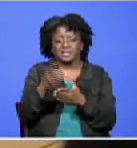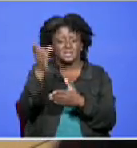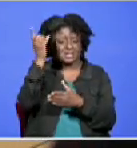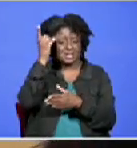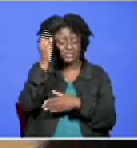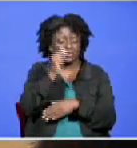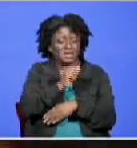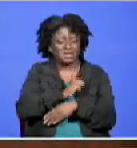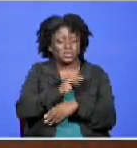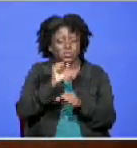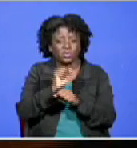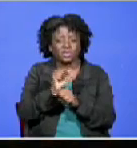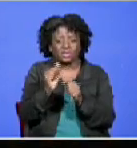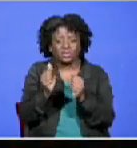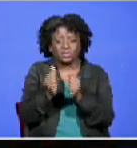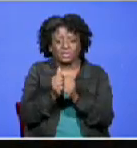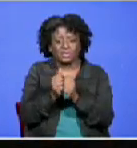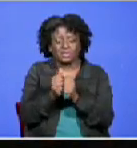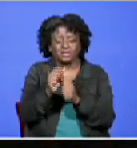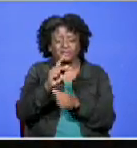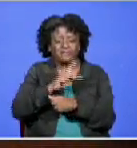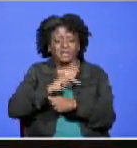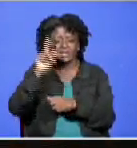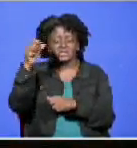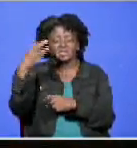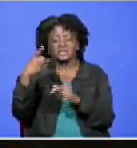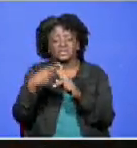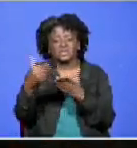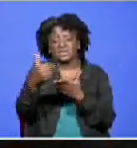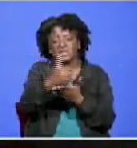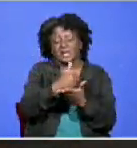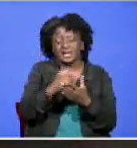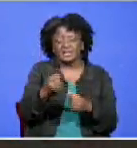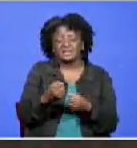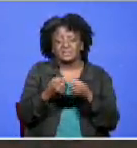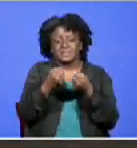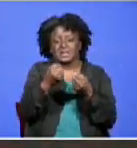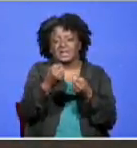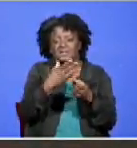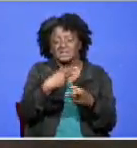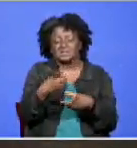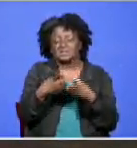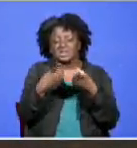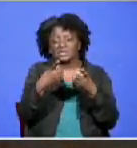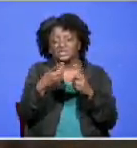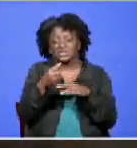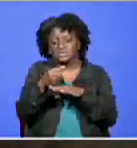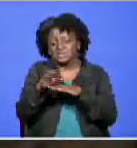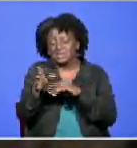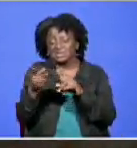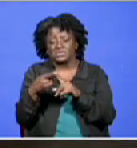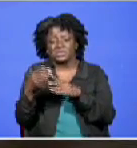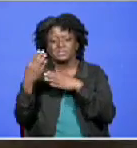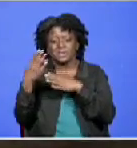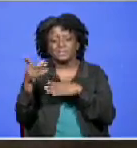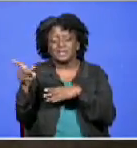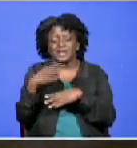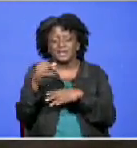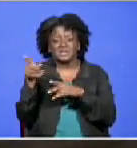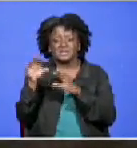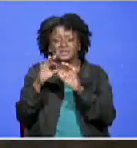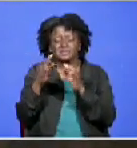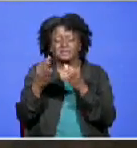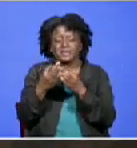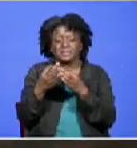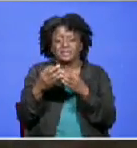Phoenix Suns to collect supplies and donations to send to the Bahamas. Ayton and his family are hosting a donation drive tonight at the 2 Fry's food